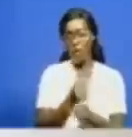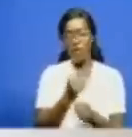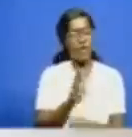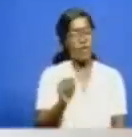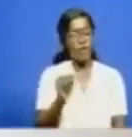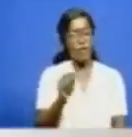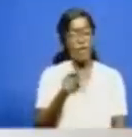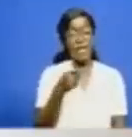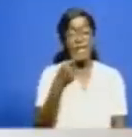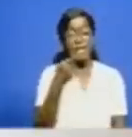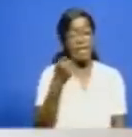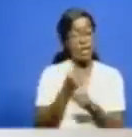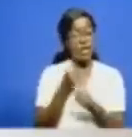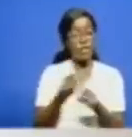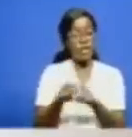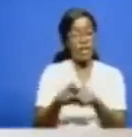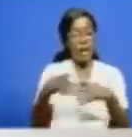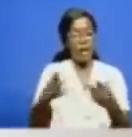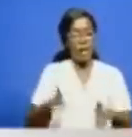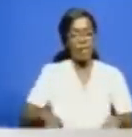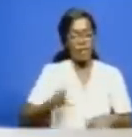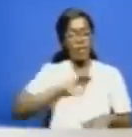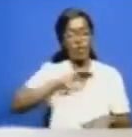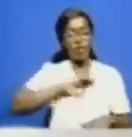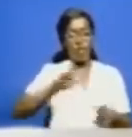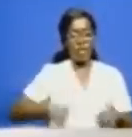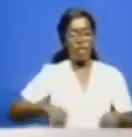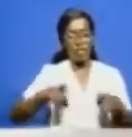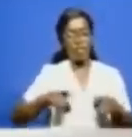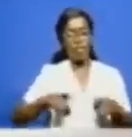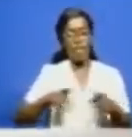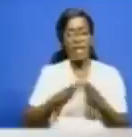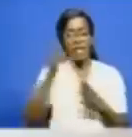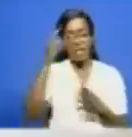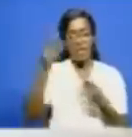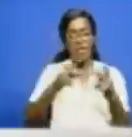was saying you do is what, how he lived his own life. And I think that is a very